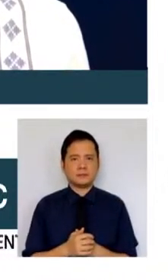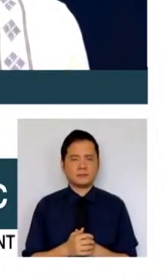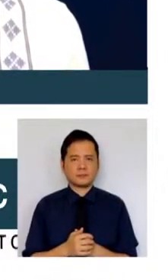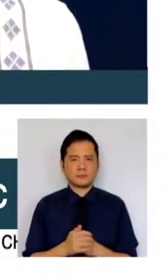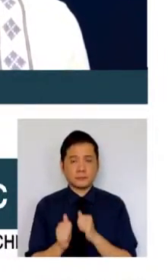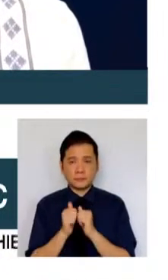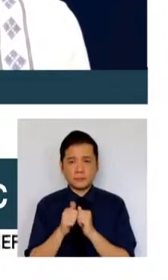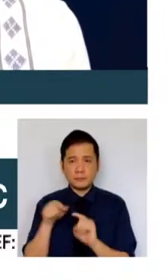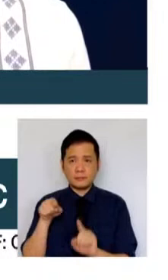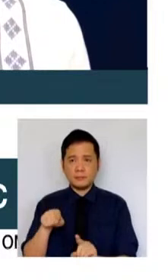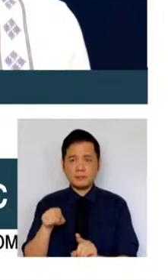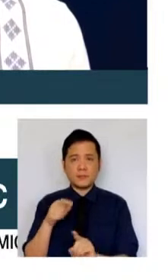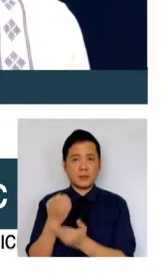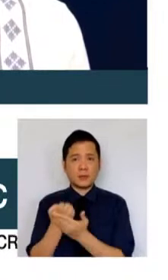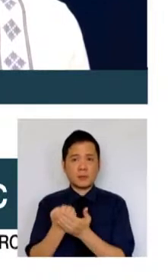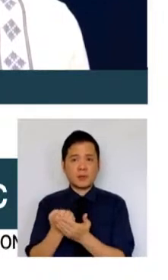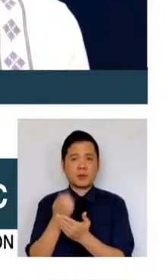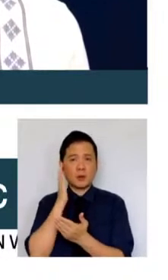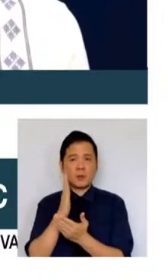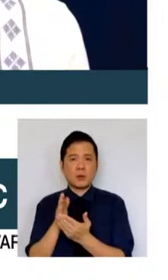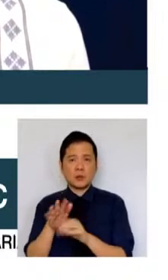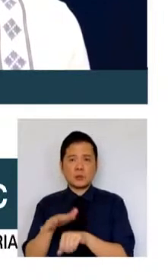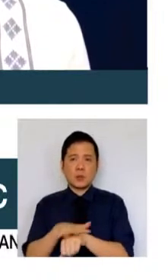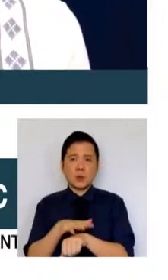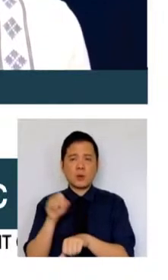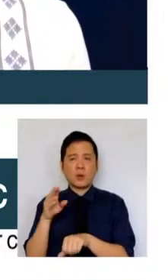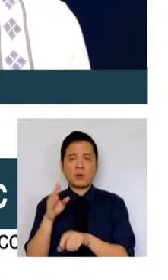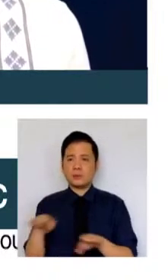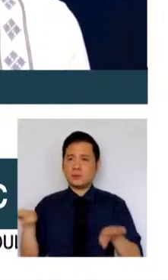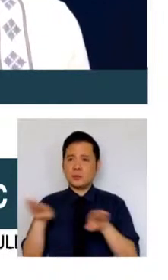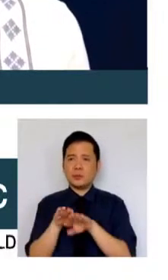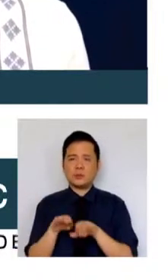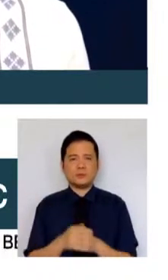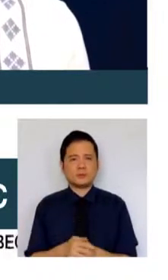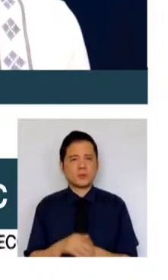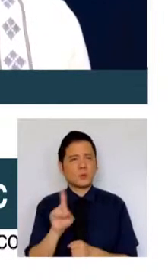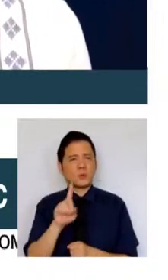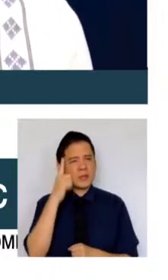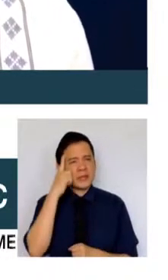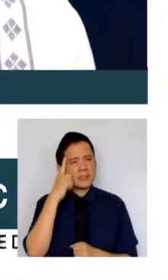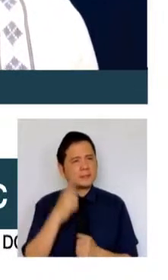slowdown, even shutdown of the economy. What are your thoughts regarding that, Professor?